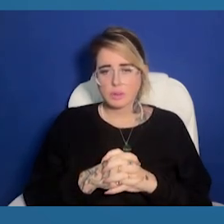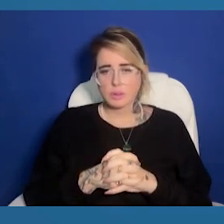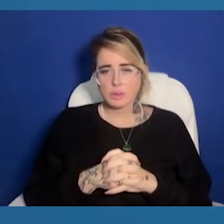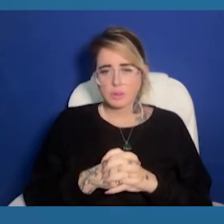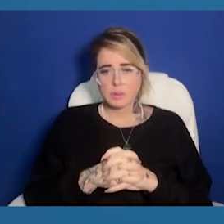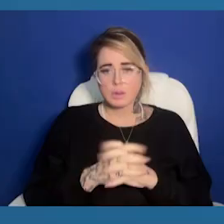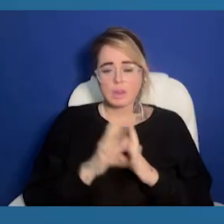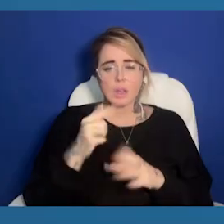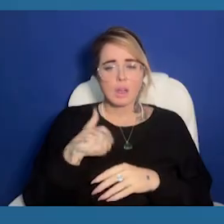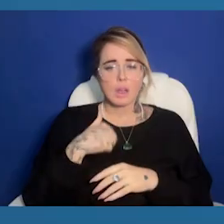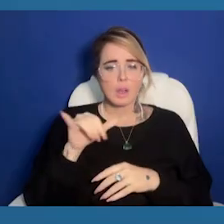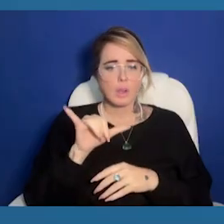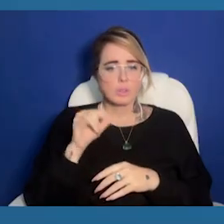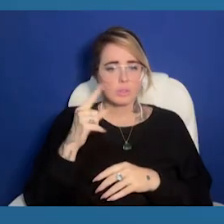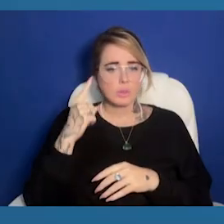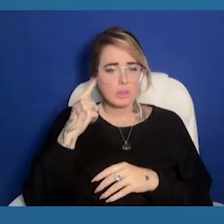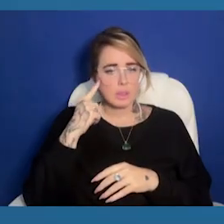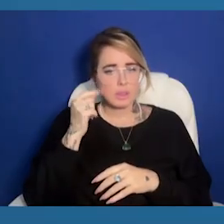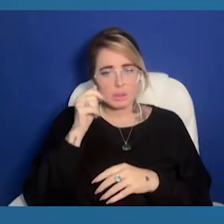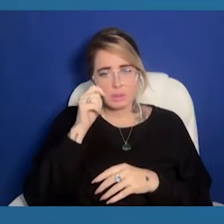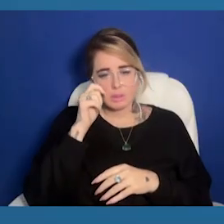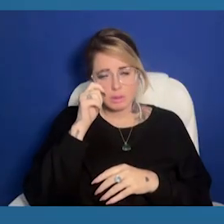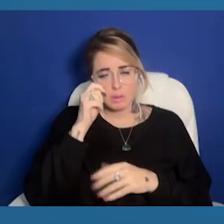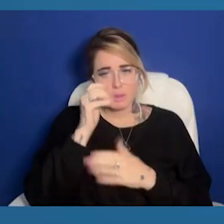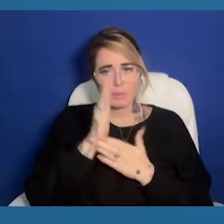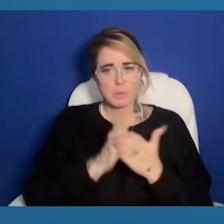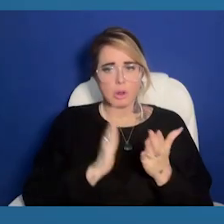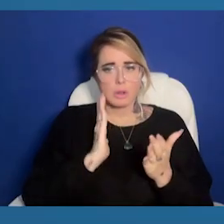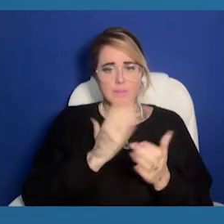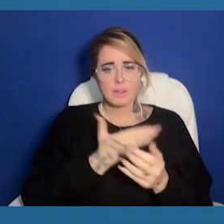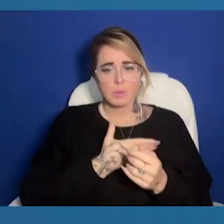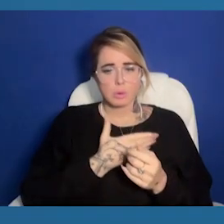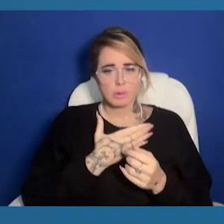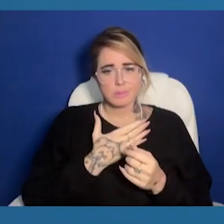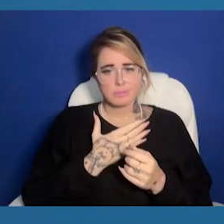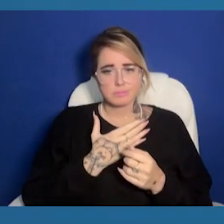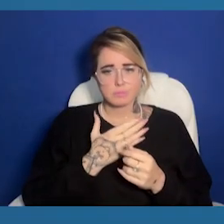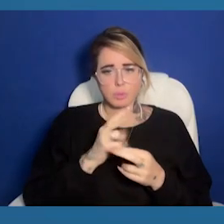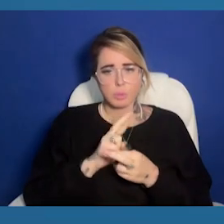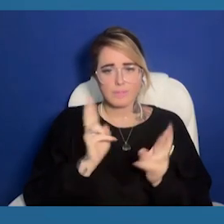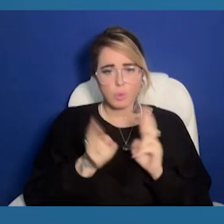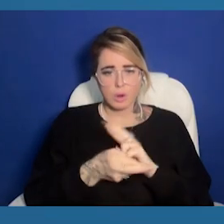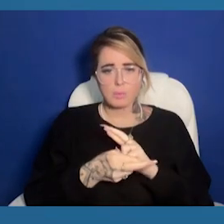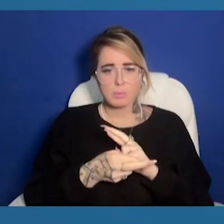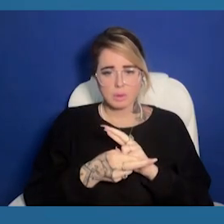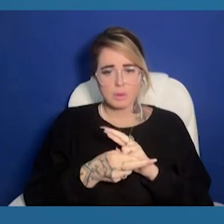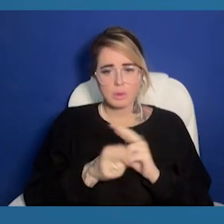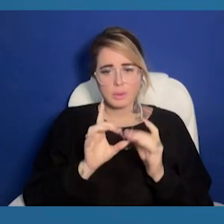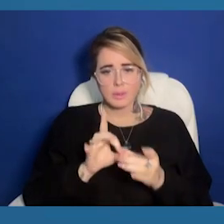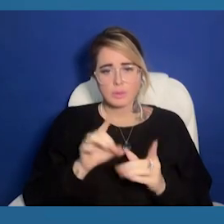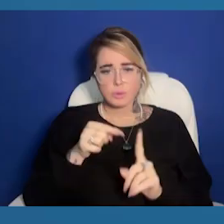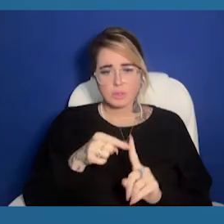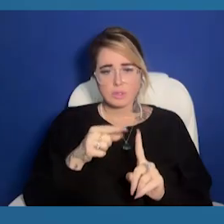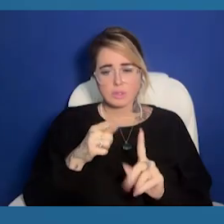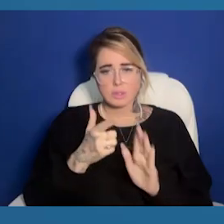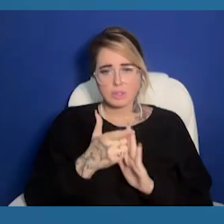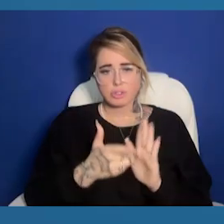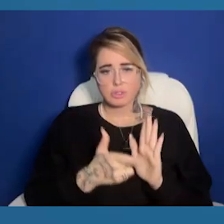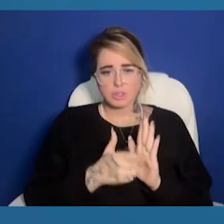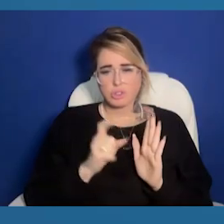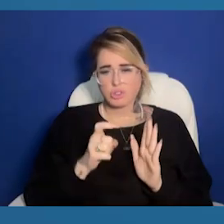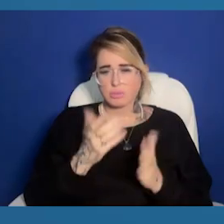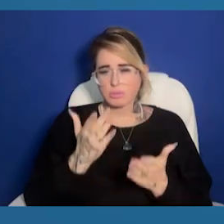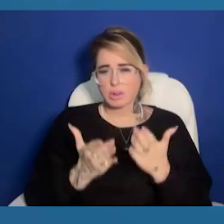I also think part of the reforms to this legislation it should probably